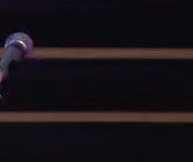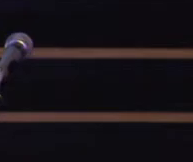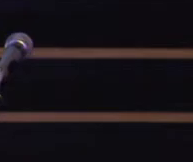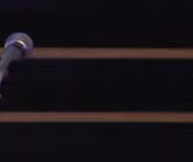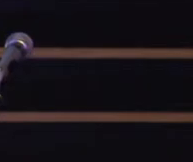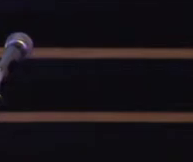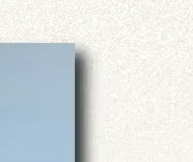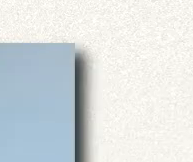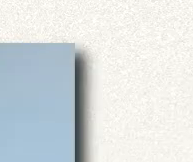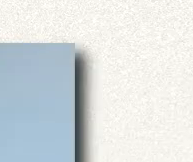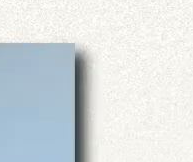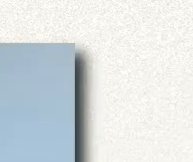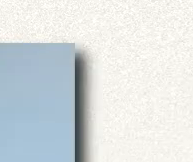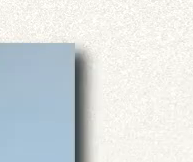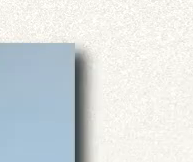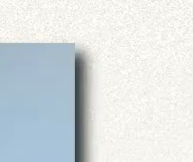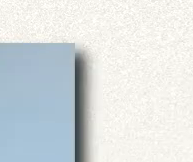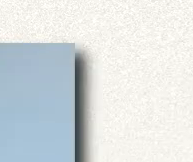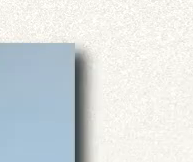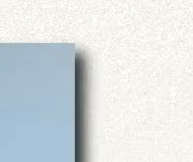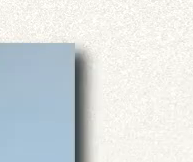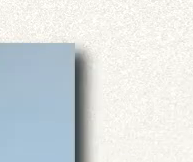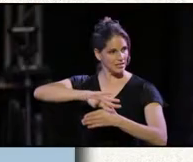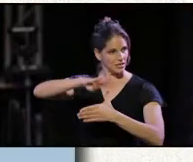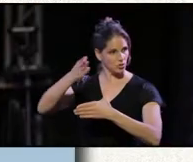think? Minds.